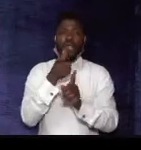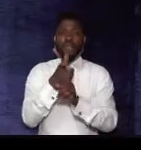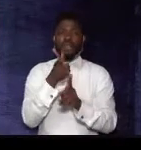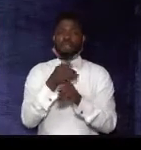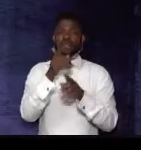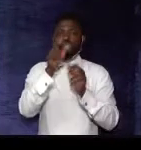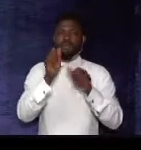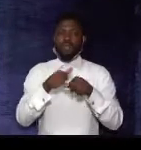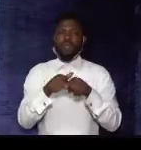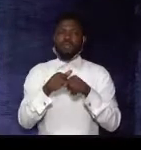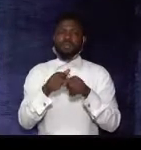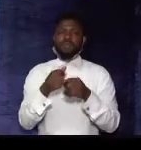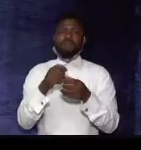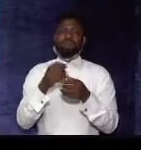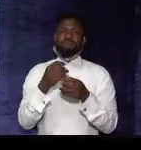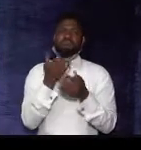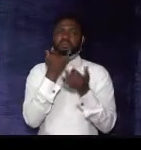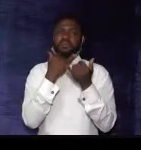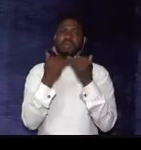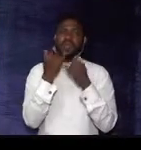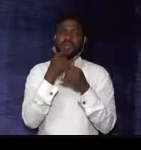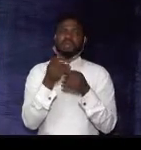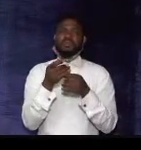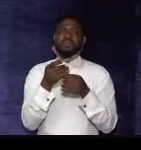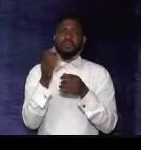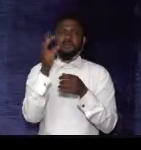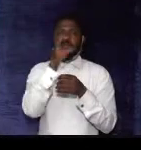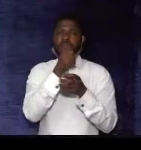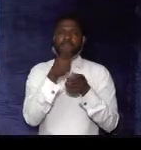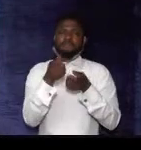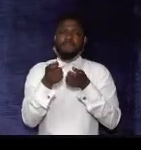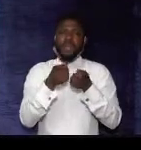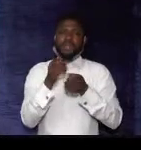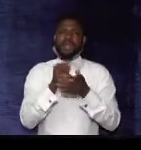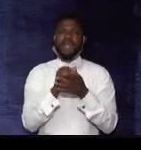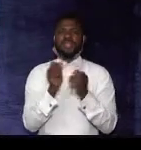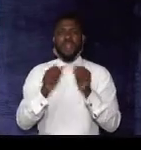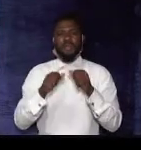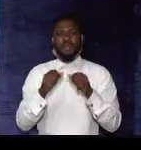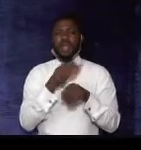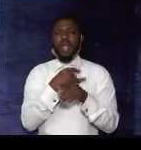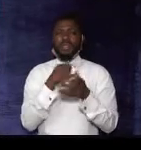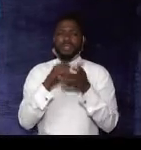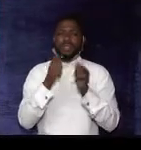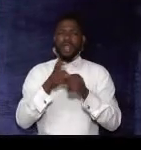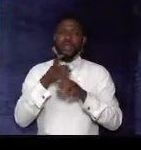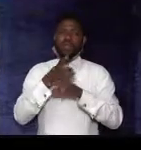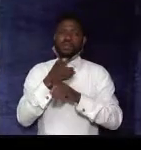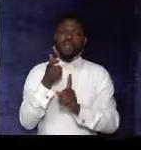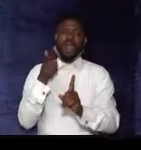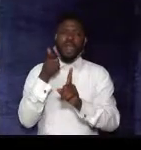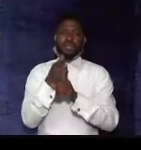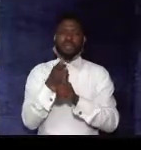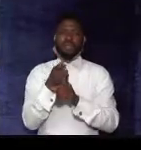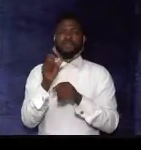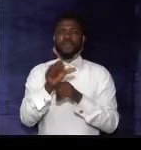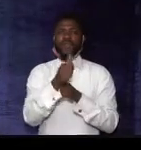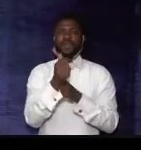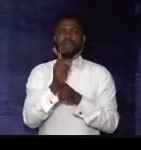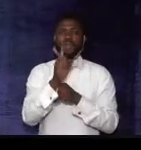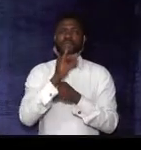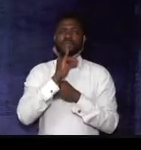force yourself, you can mistakenly mismanage that ability and it will cause